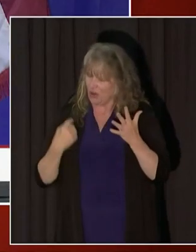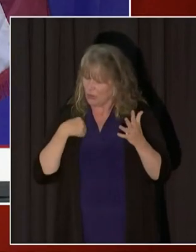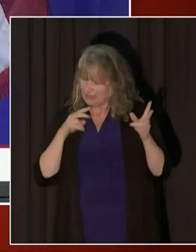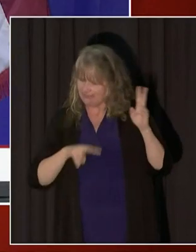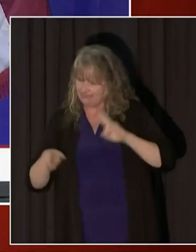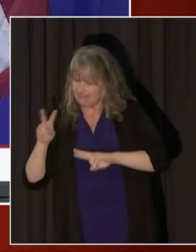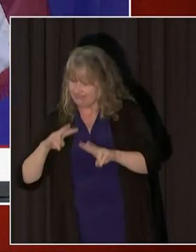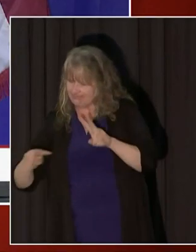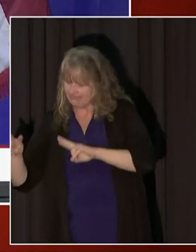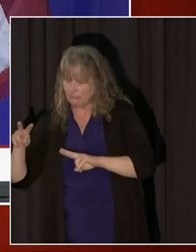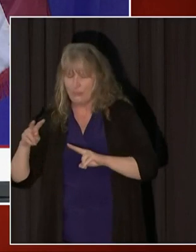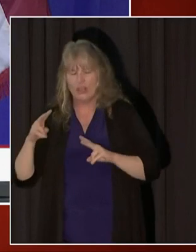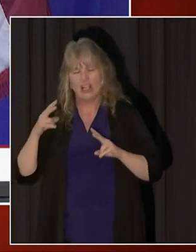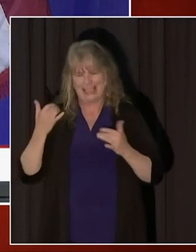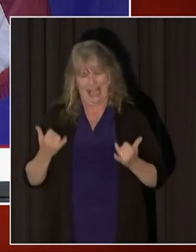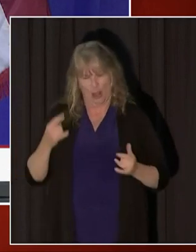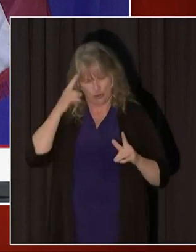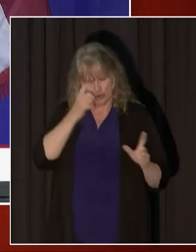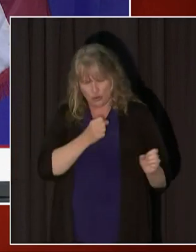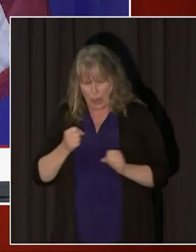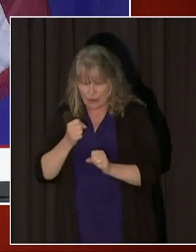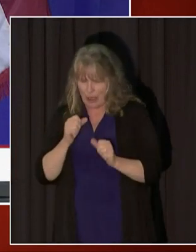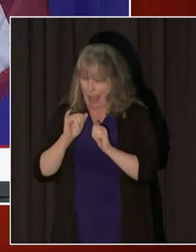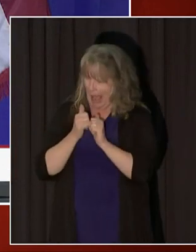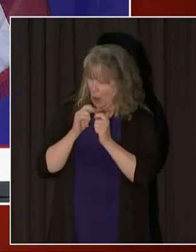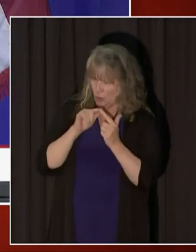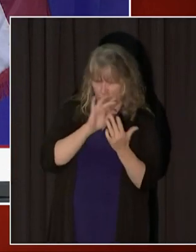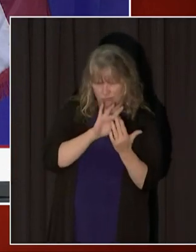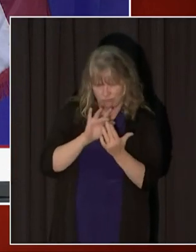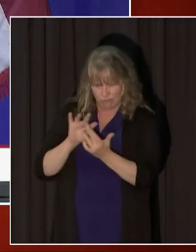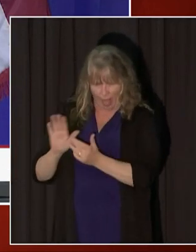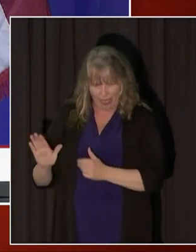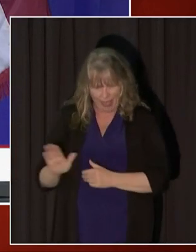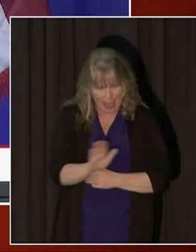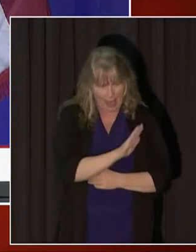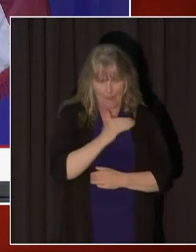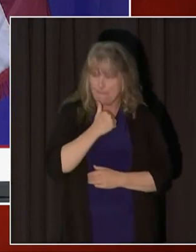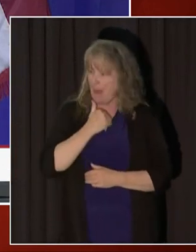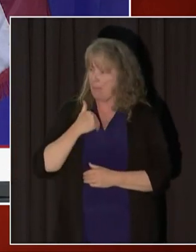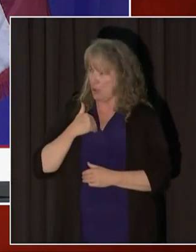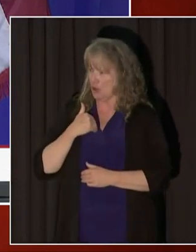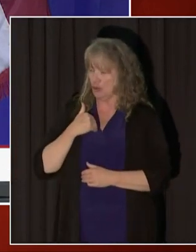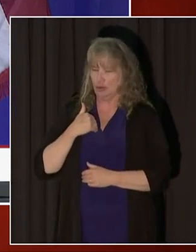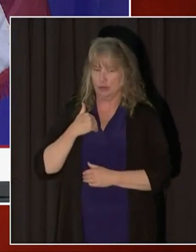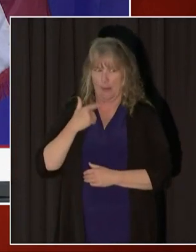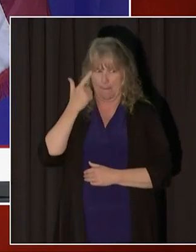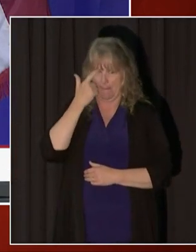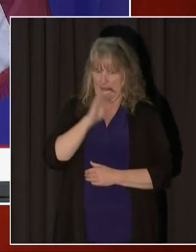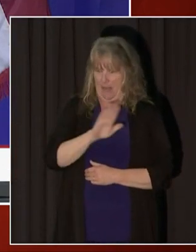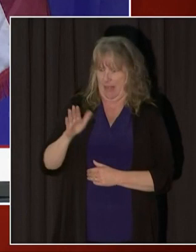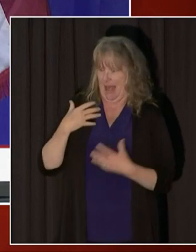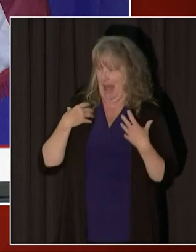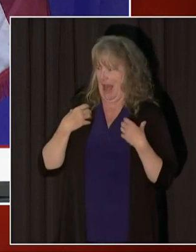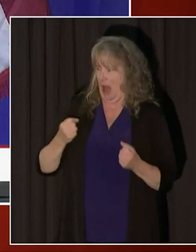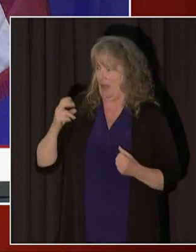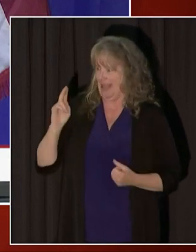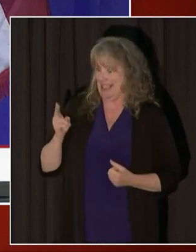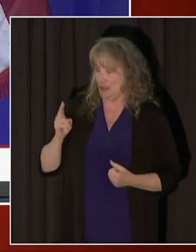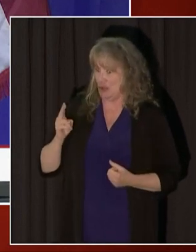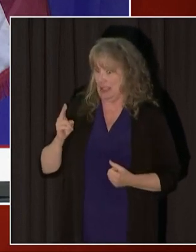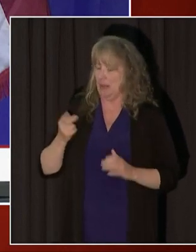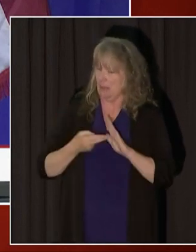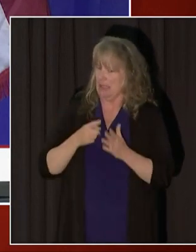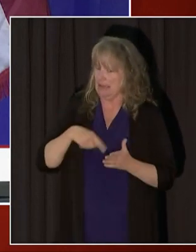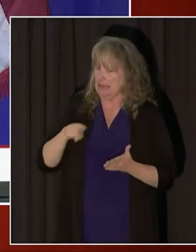on how to reach out to their members who are particularly, because of their health history, susceptible to